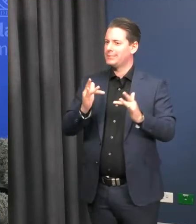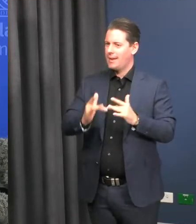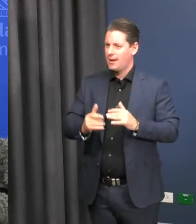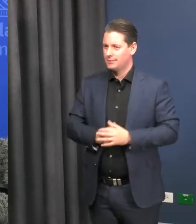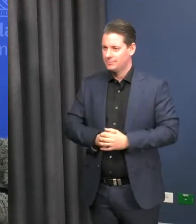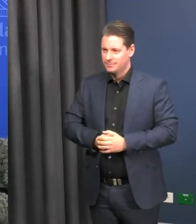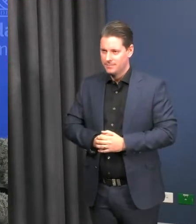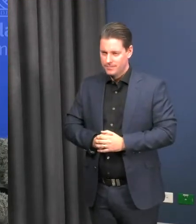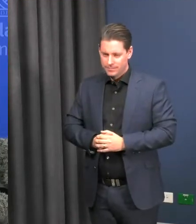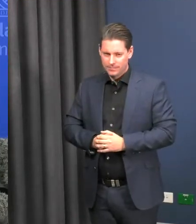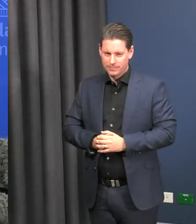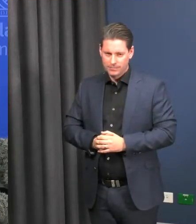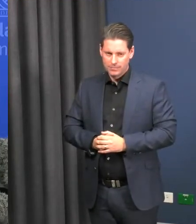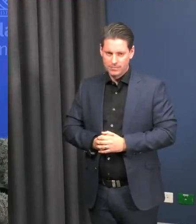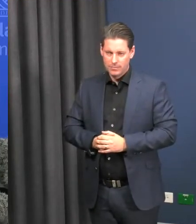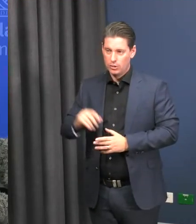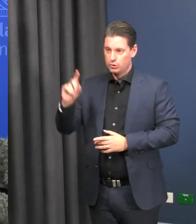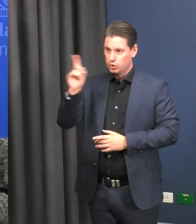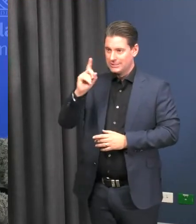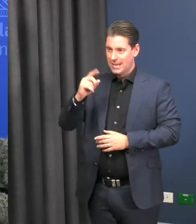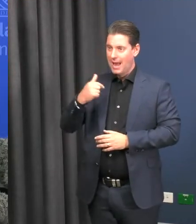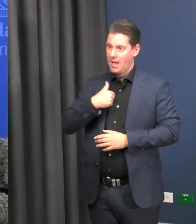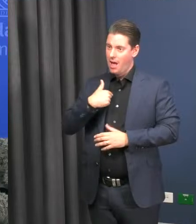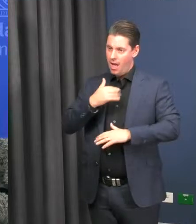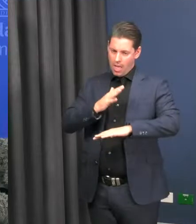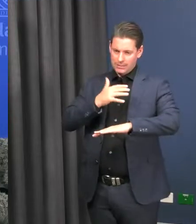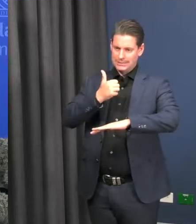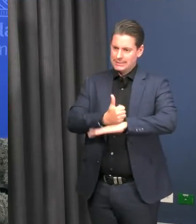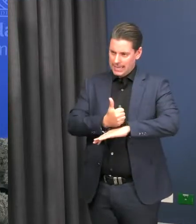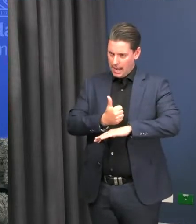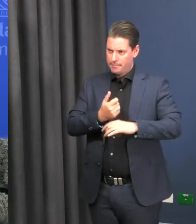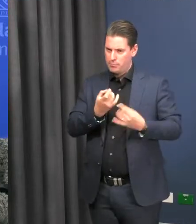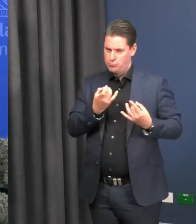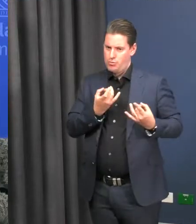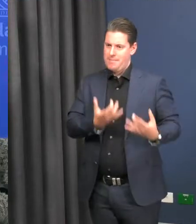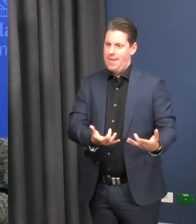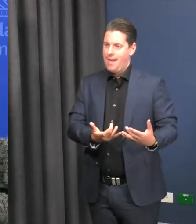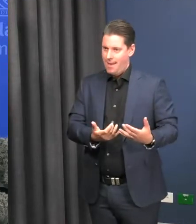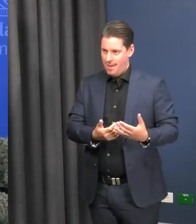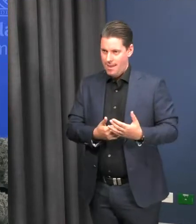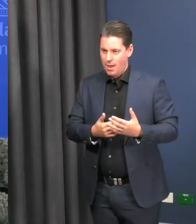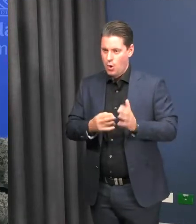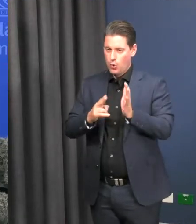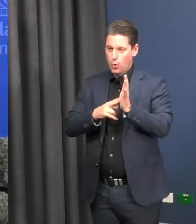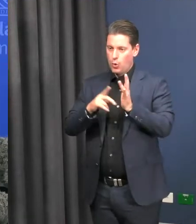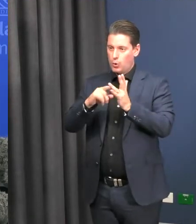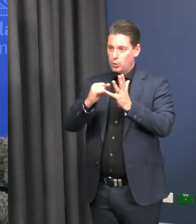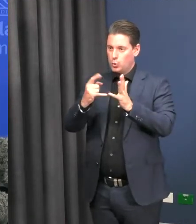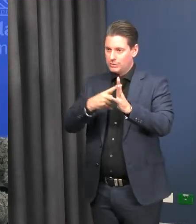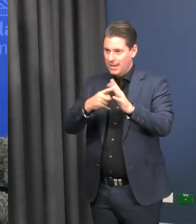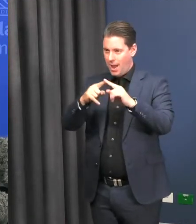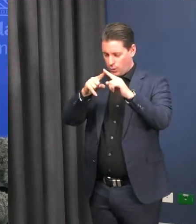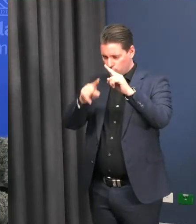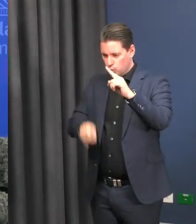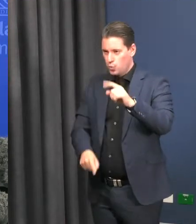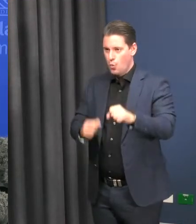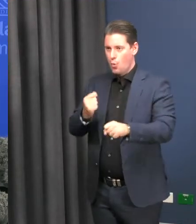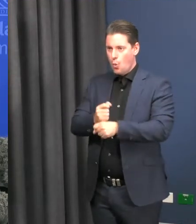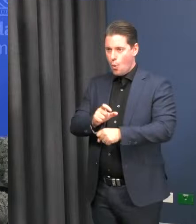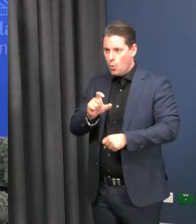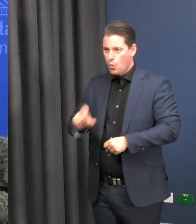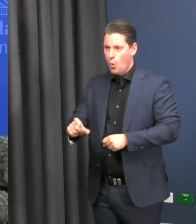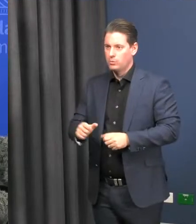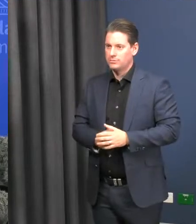put in place preemptive disaster declarations for the disaster districts between Noosa and the Gold Coast,